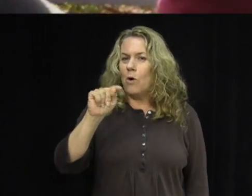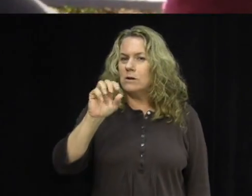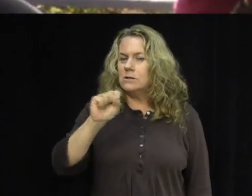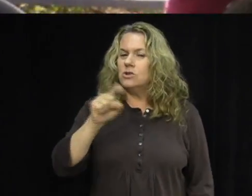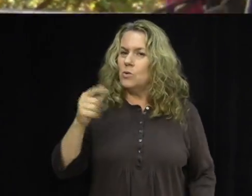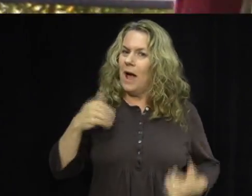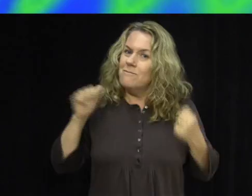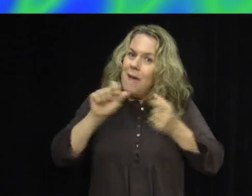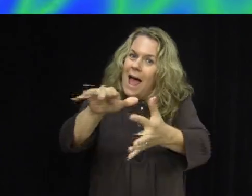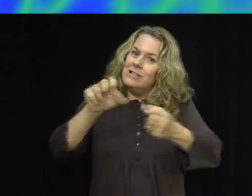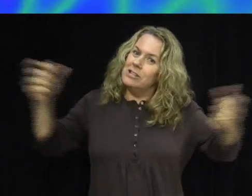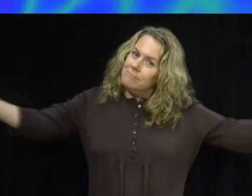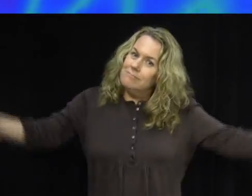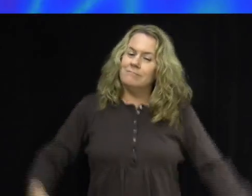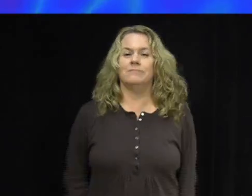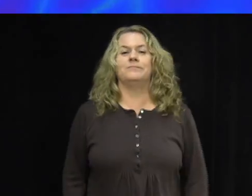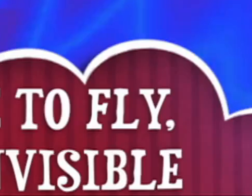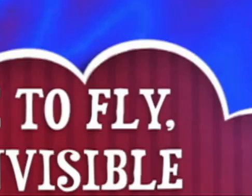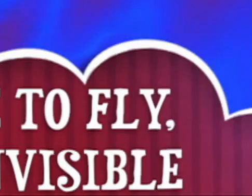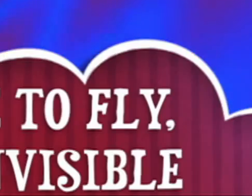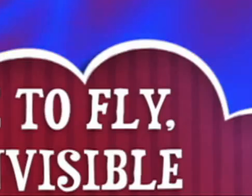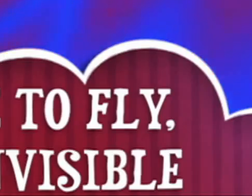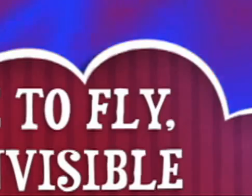because you could have magic and.